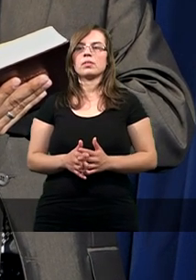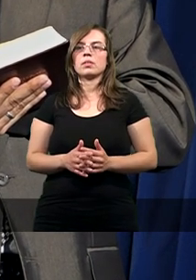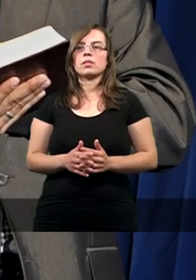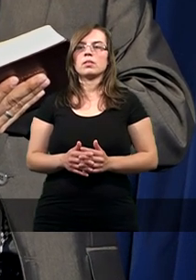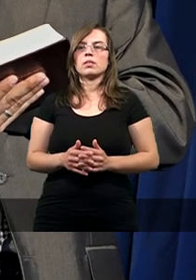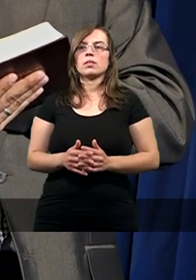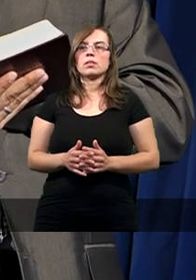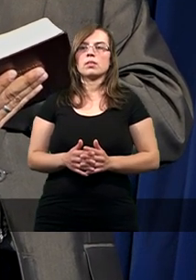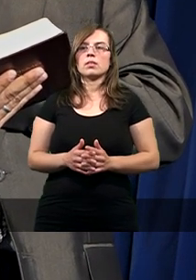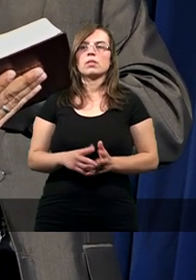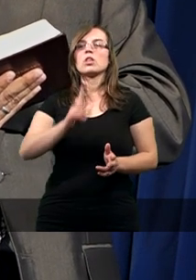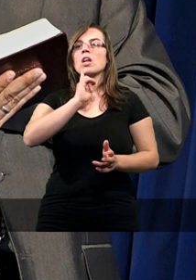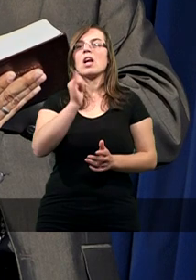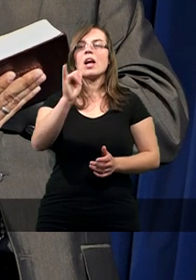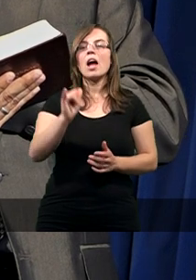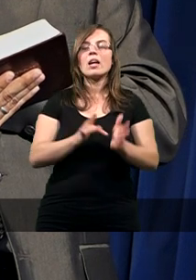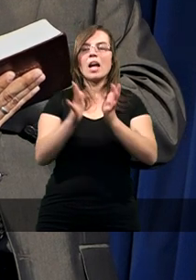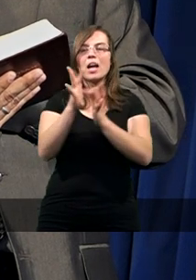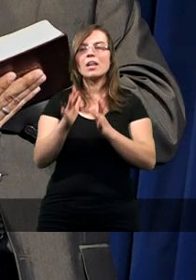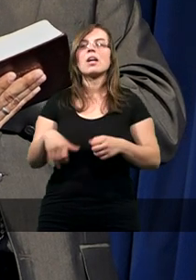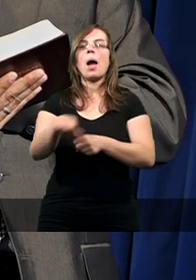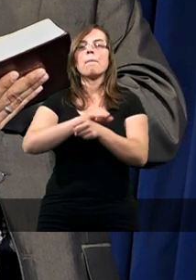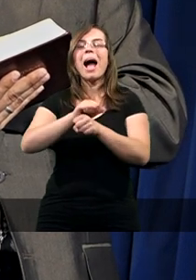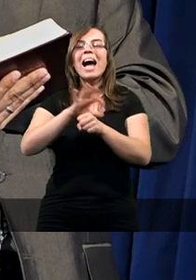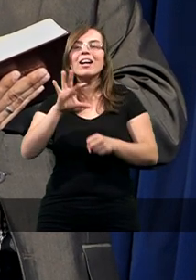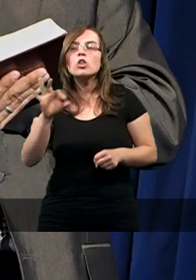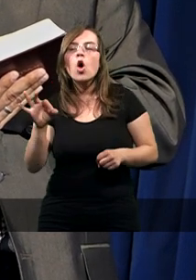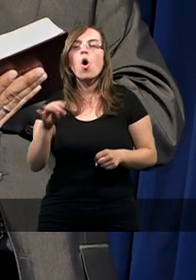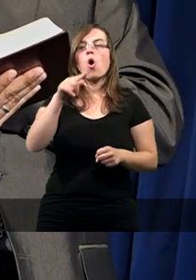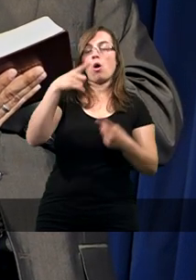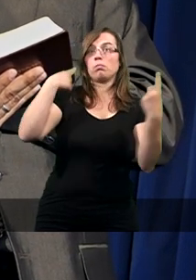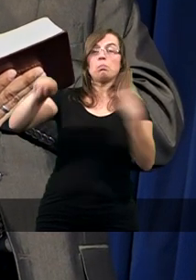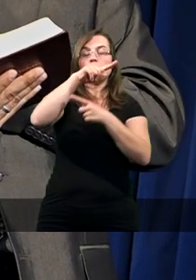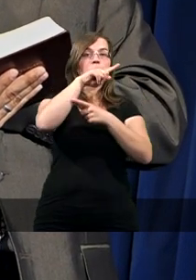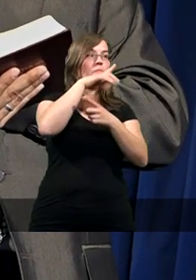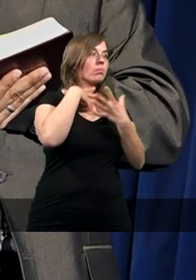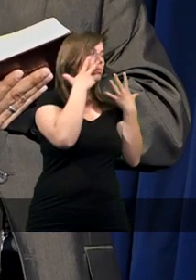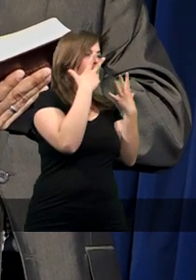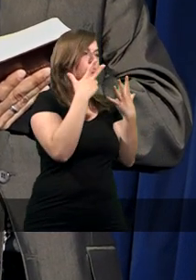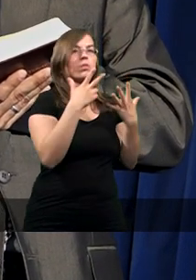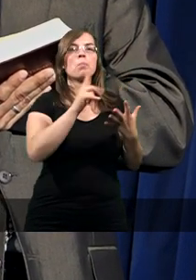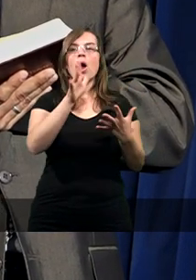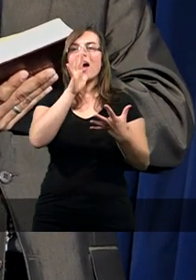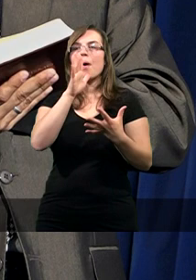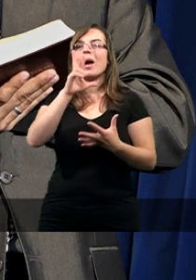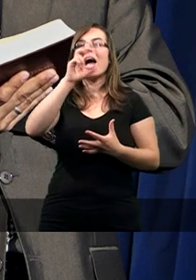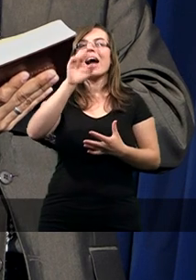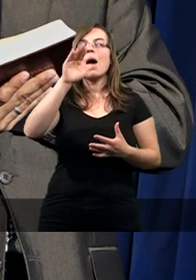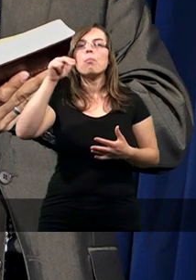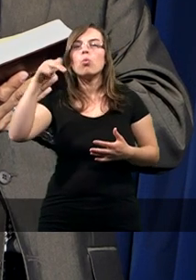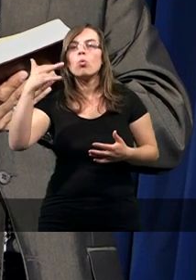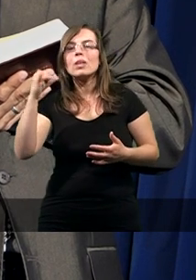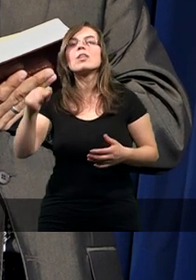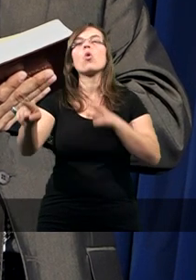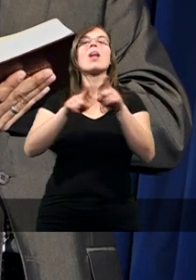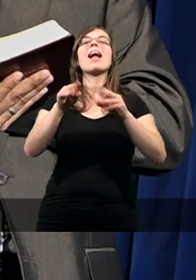Master. Rzekł jej Jezus, Mario. Ona obróciwszy się, rzekła mu po hebrajsku, Rabuni,